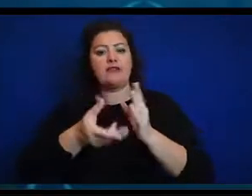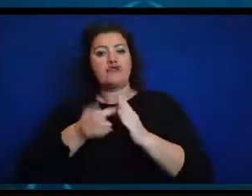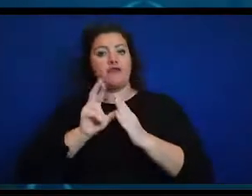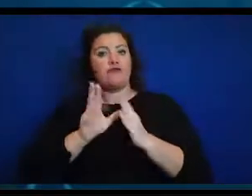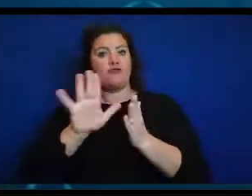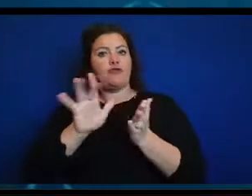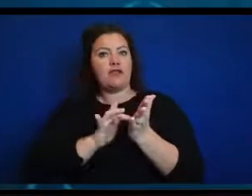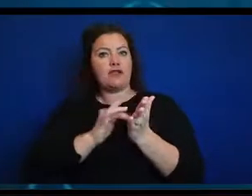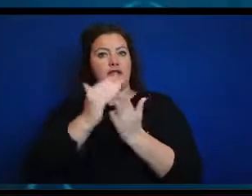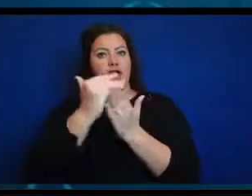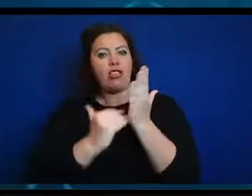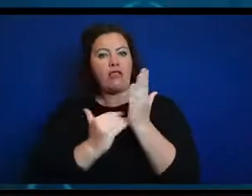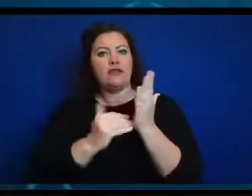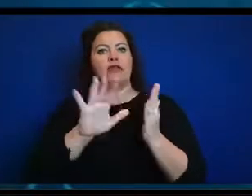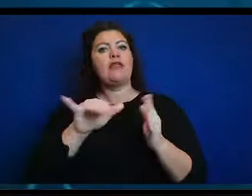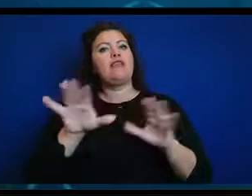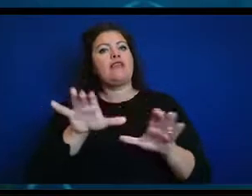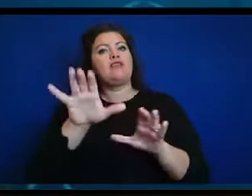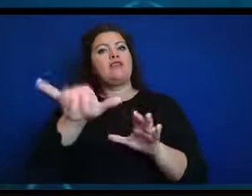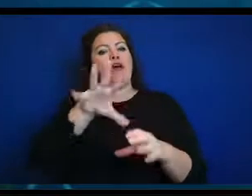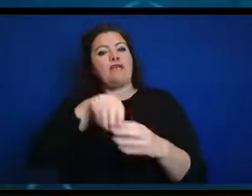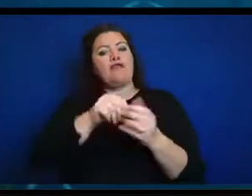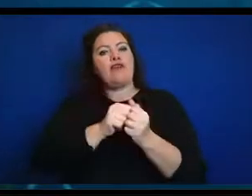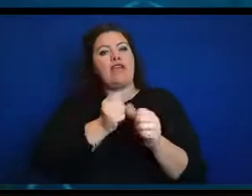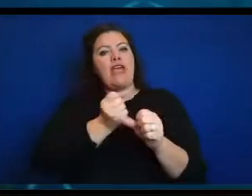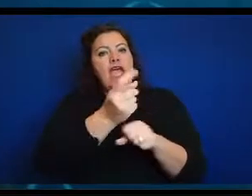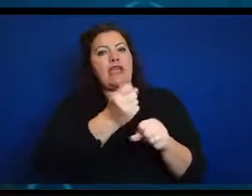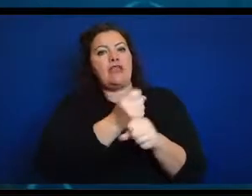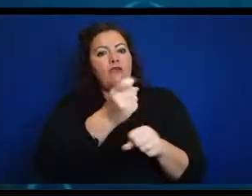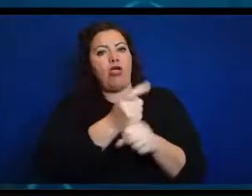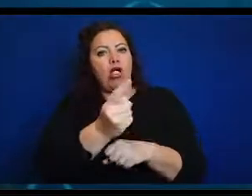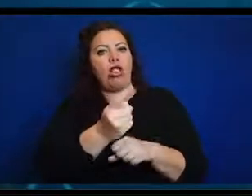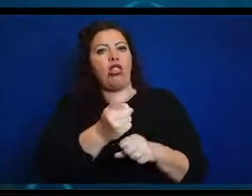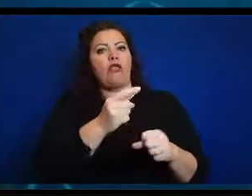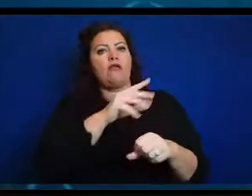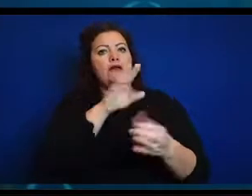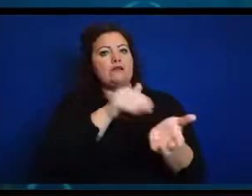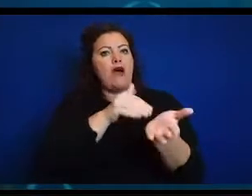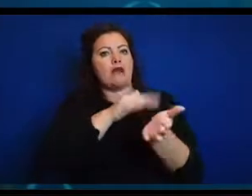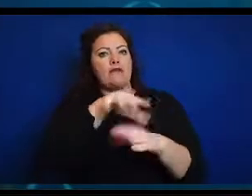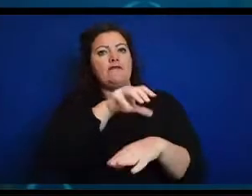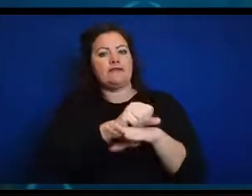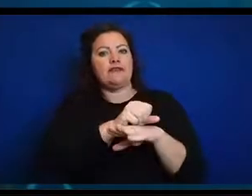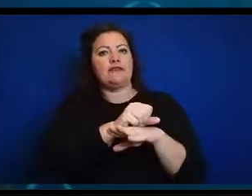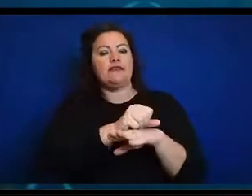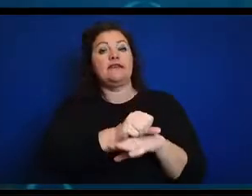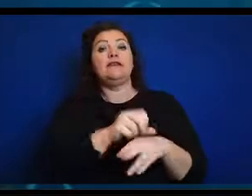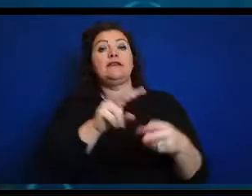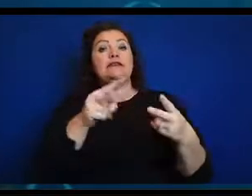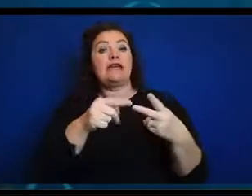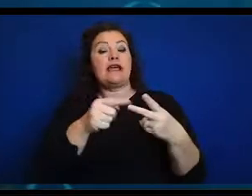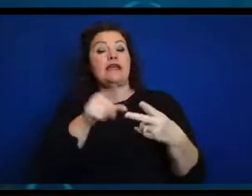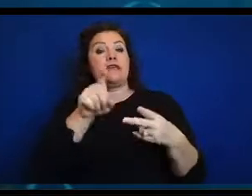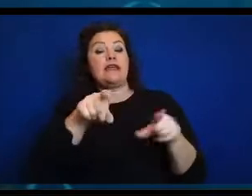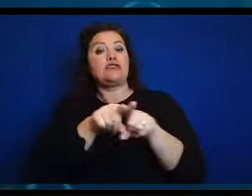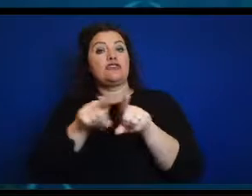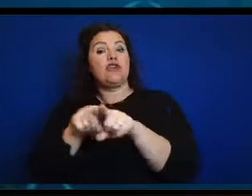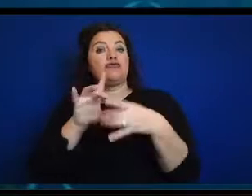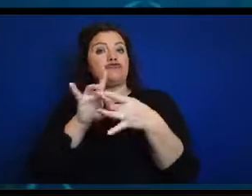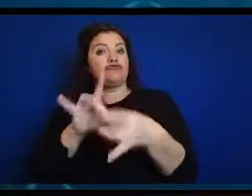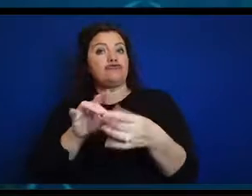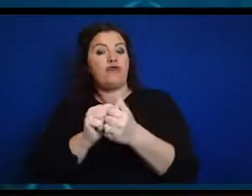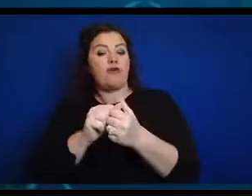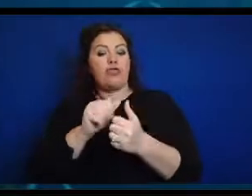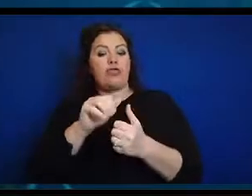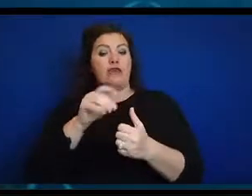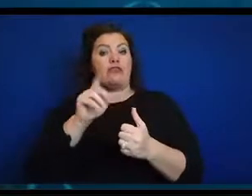providers conducting an annual wellness visit for Medicare beneficiaries. Second, CMS should also include the number of falls-related admissions,